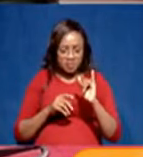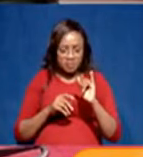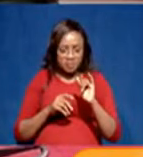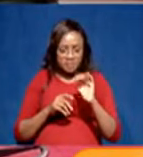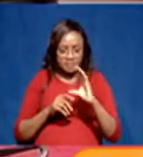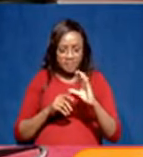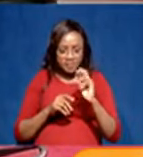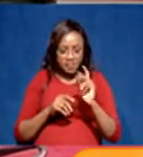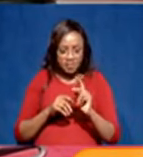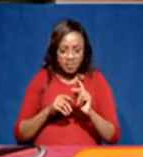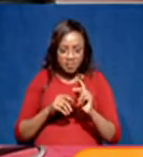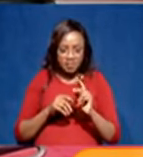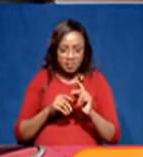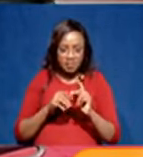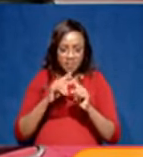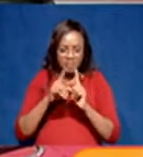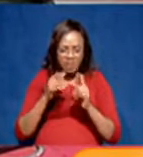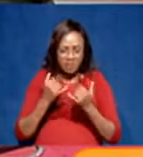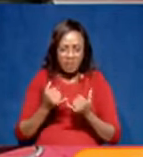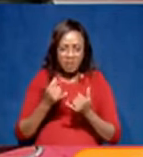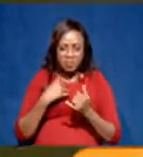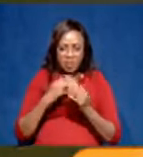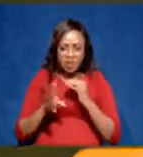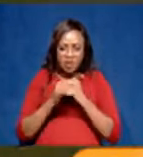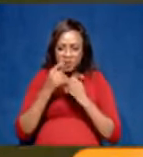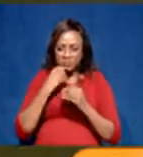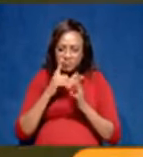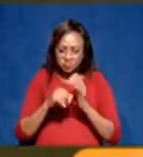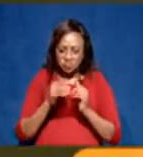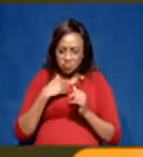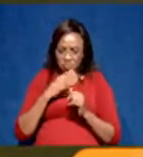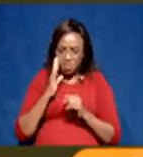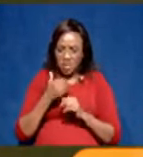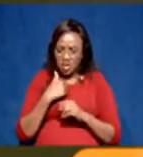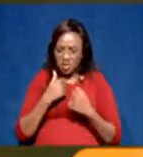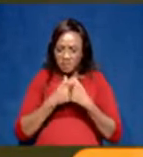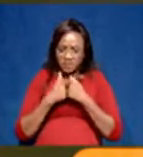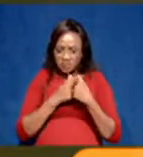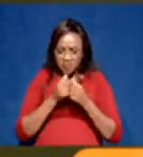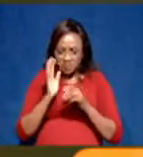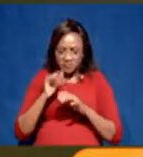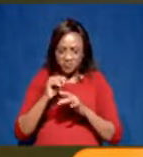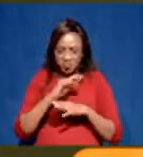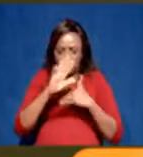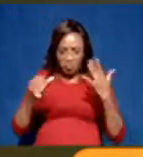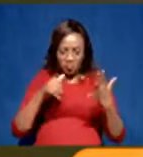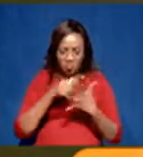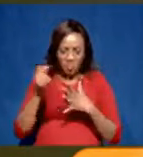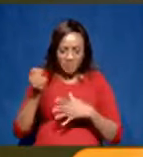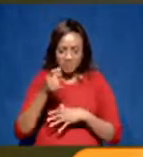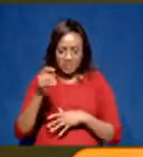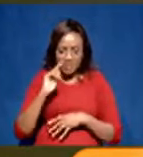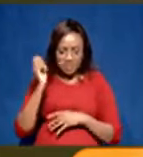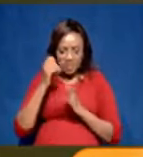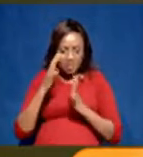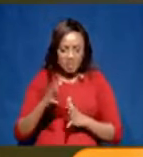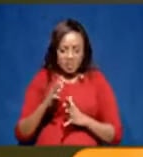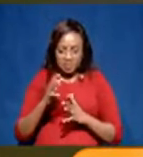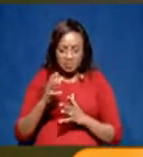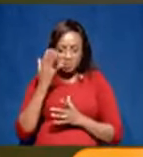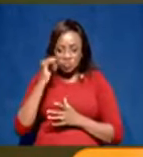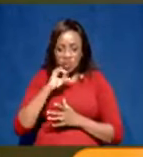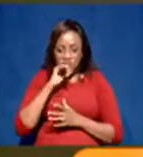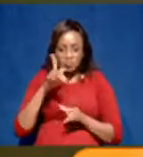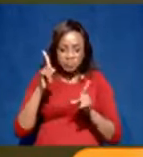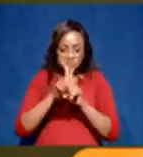again saying there's going to be a challenge in terms of collecting that from non-salaried Kenyans, then doesn't it just go to the same thing, which was